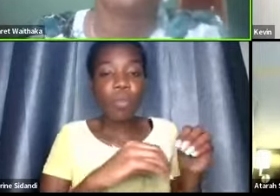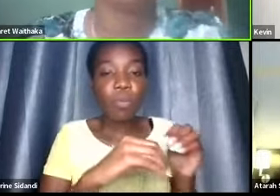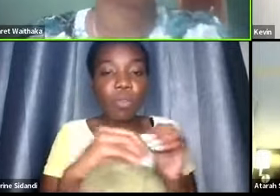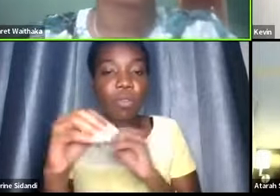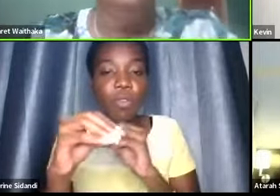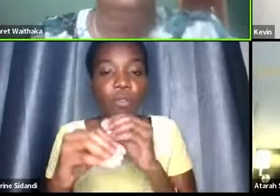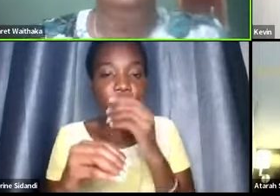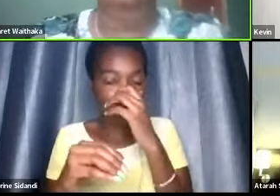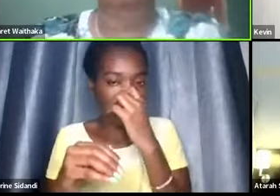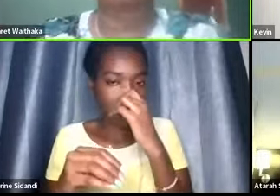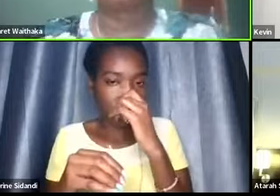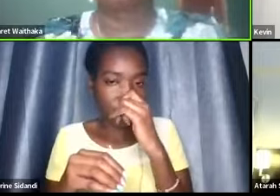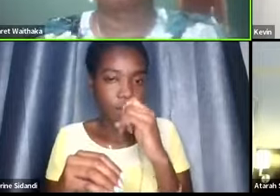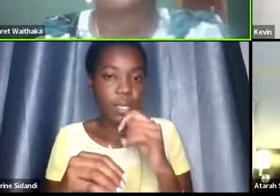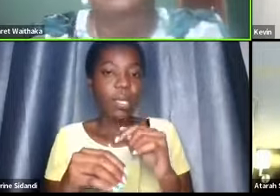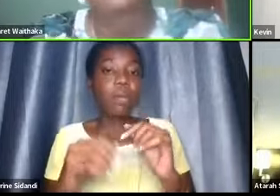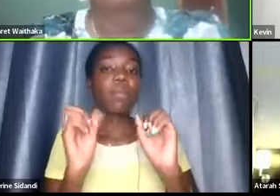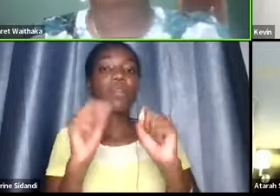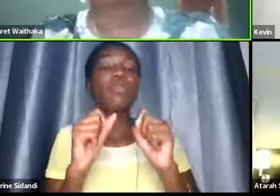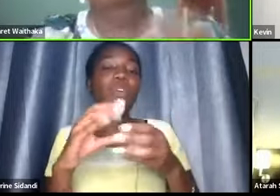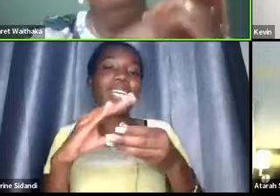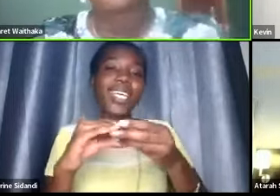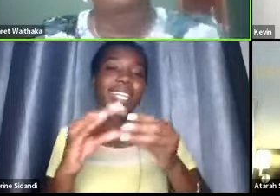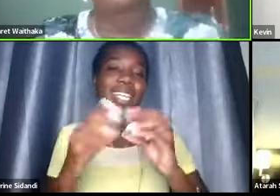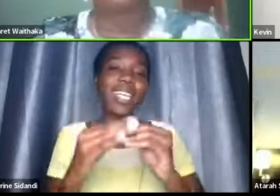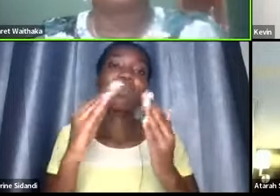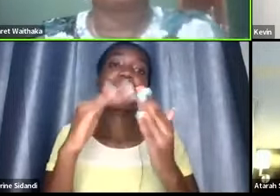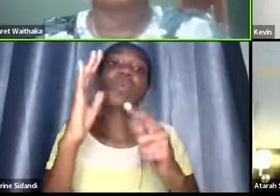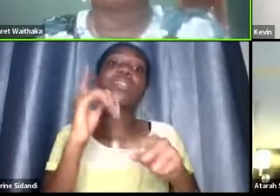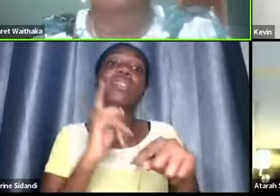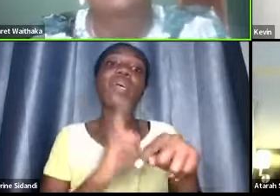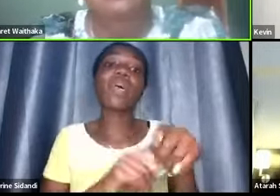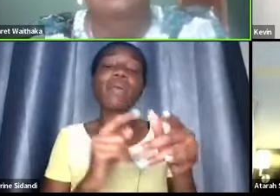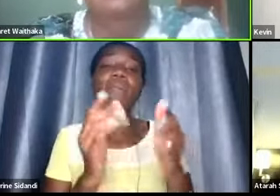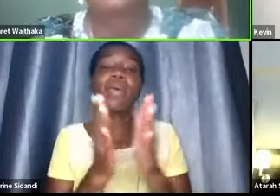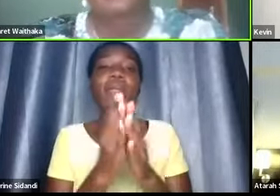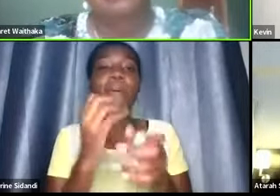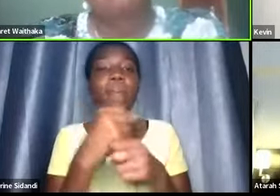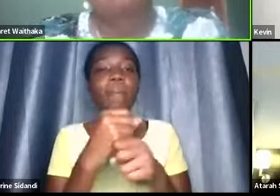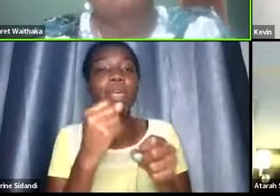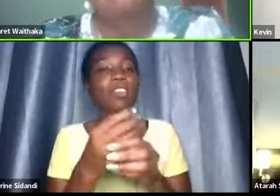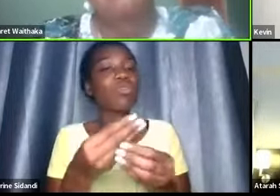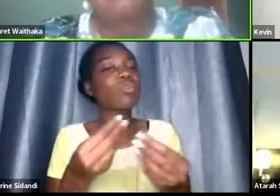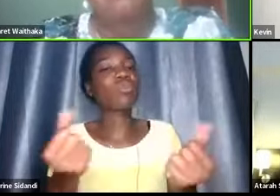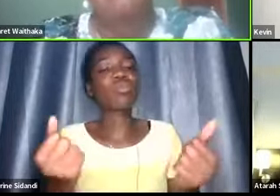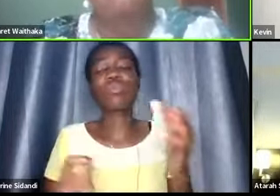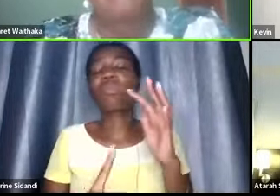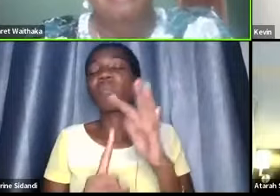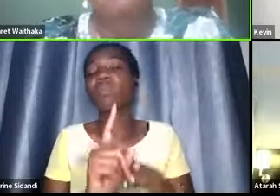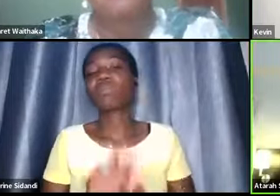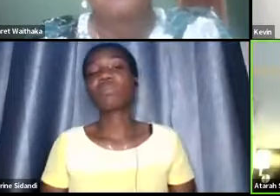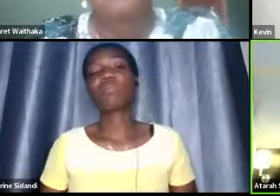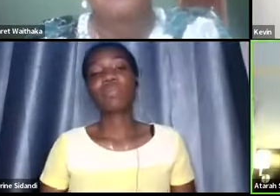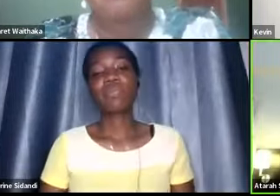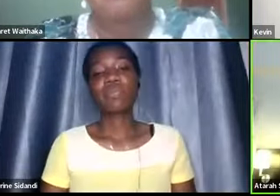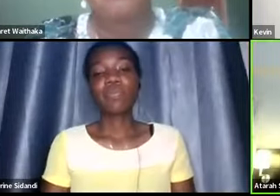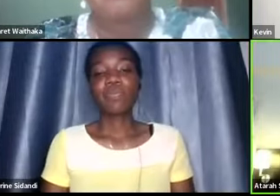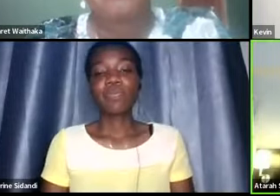can. You can create as much as you can. You can provide solutions as much as you can. Yeah. All